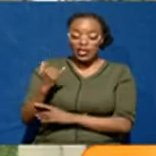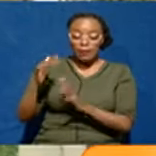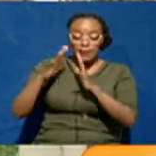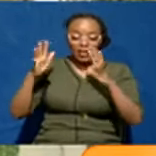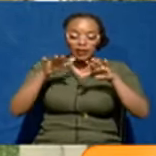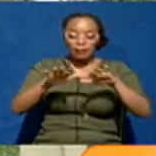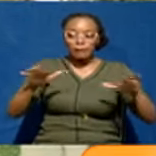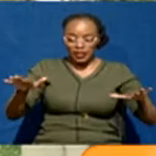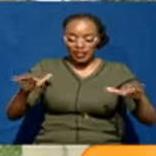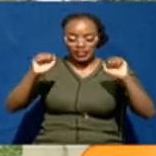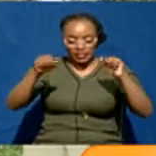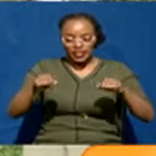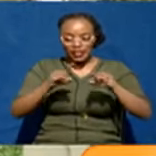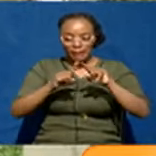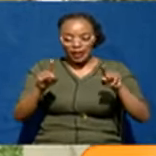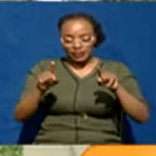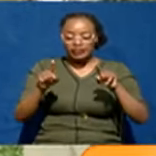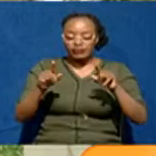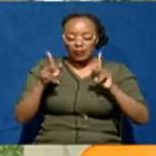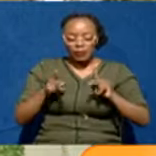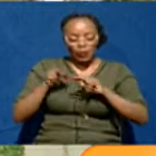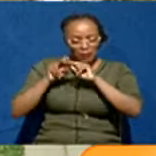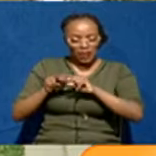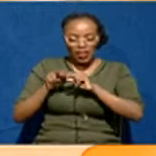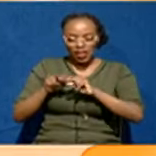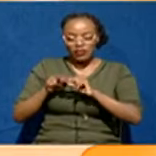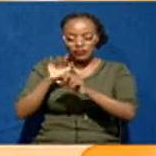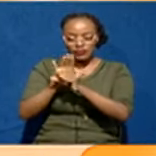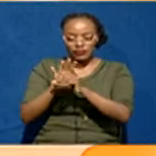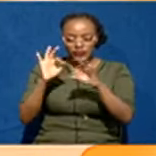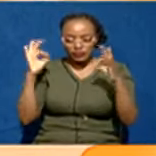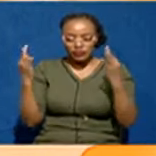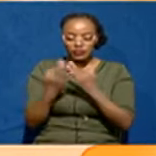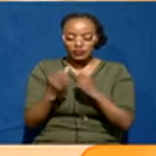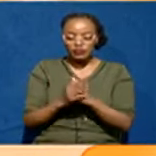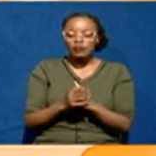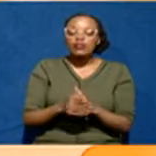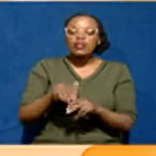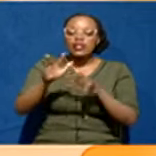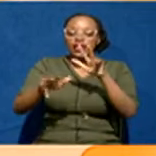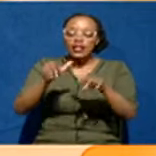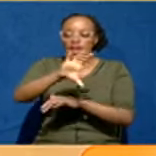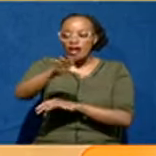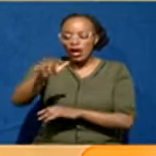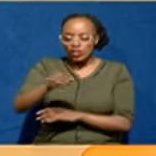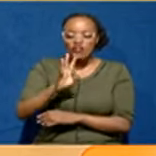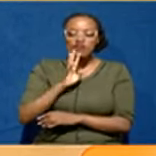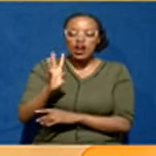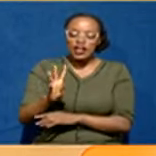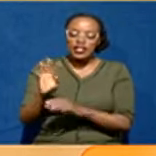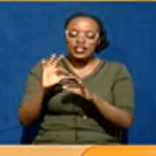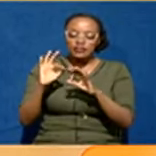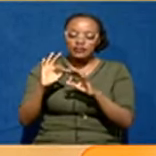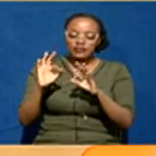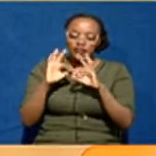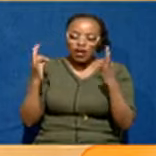kubwa lenye limetegemea, watu wamelitegemea na familia nyingi. In Ndia, Kirinyaga County, at least 400 households have